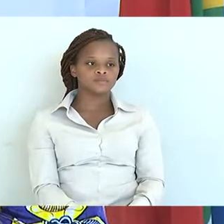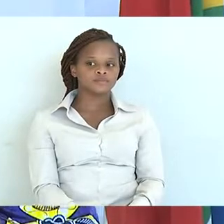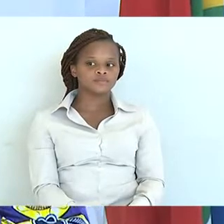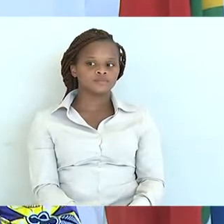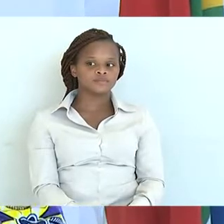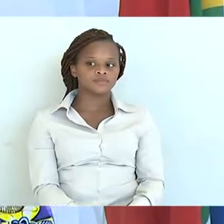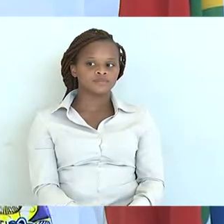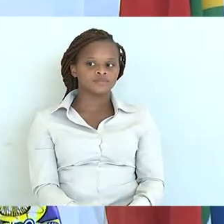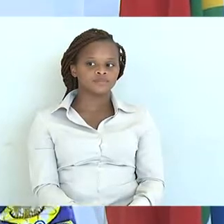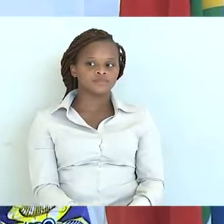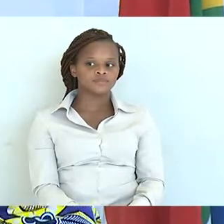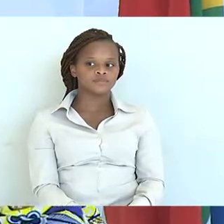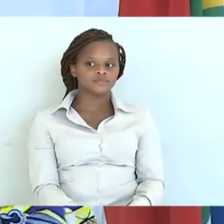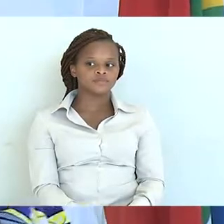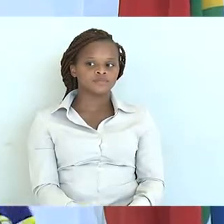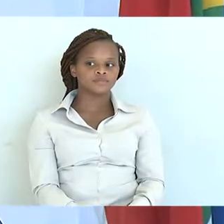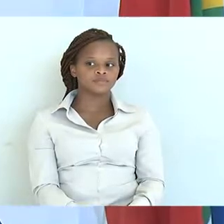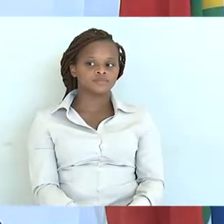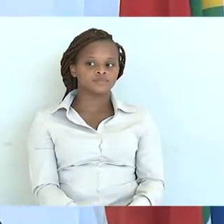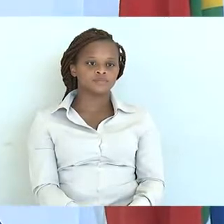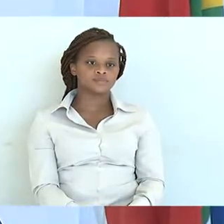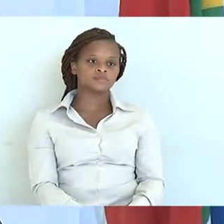presentations ukuze nibe nawo.